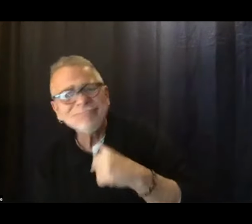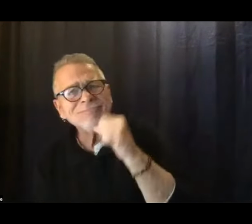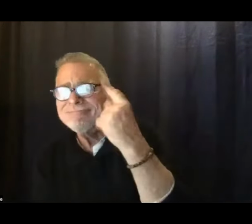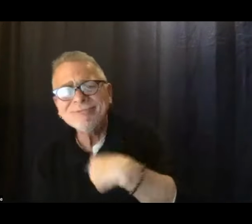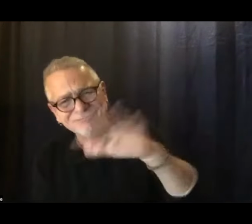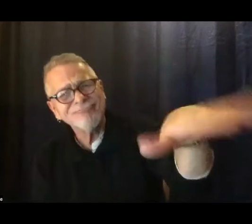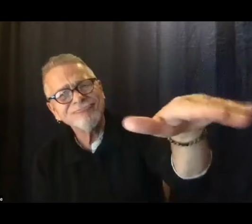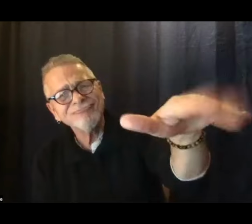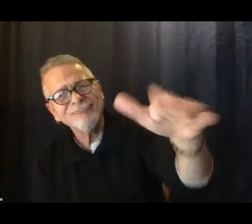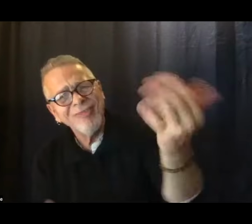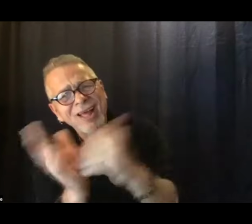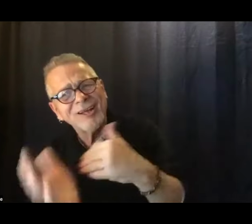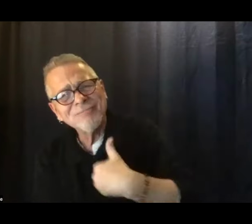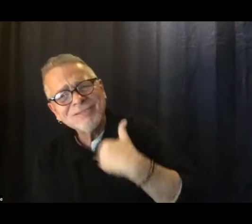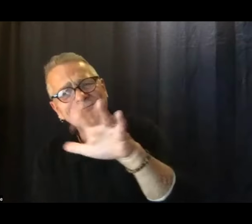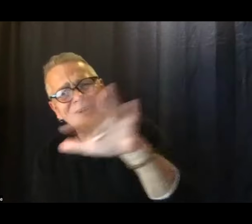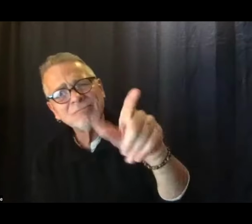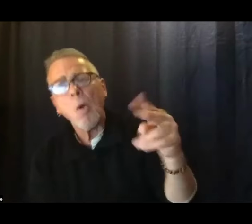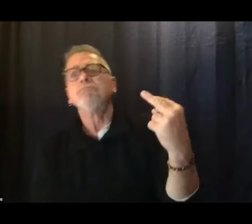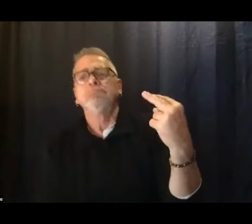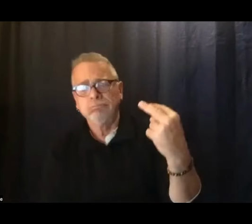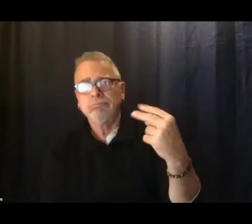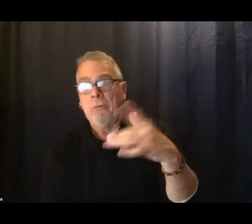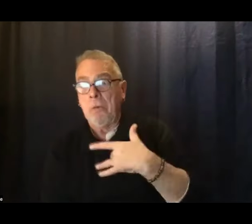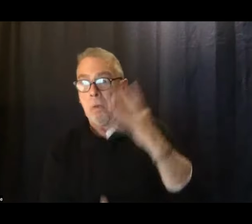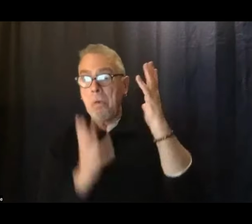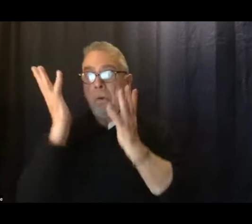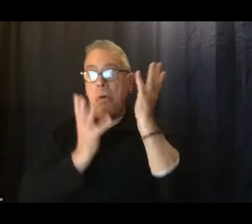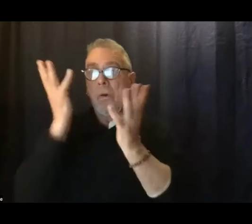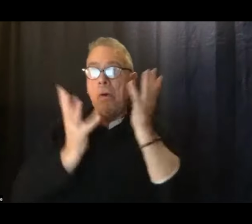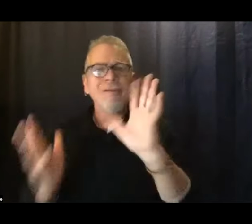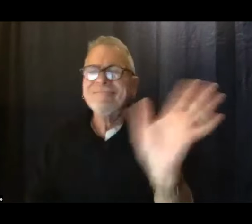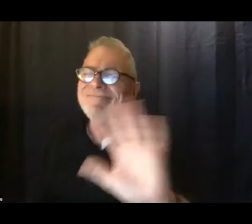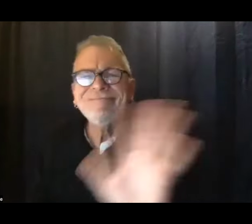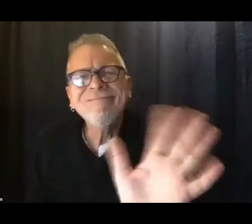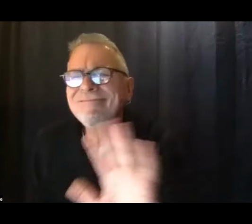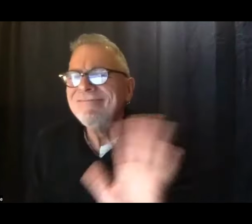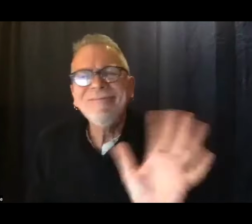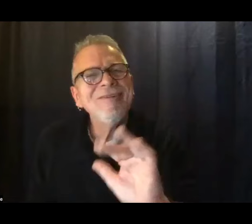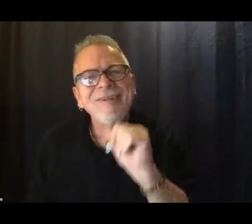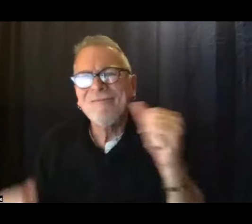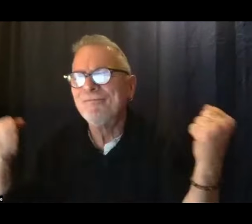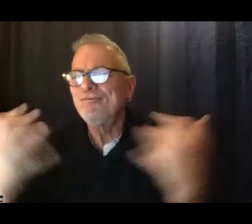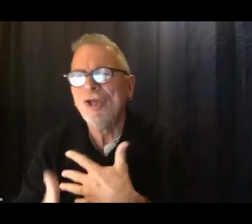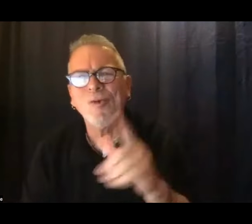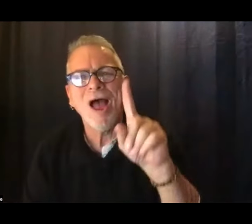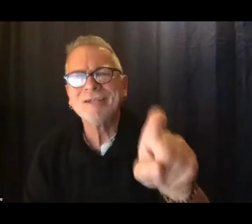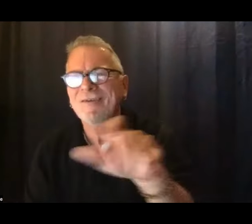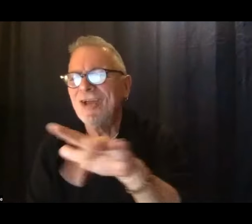to ask. Oftentimes, I myself, a deaf individual, born and raised, I don't feel